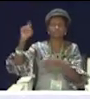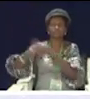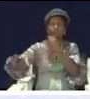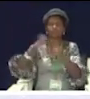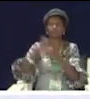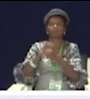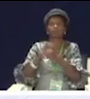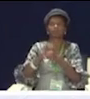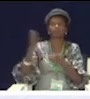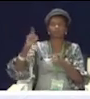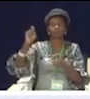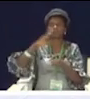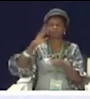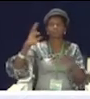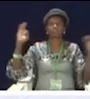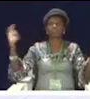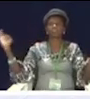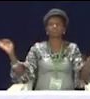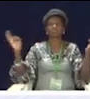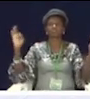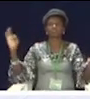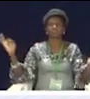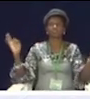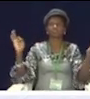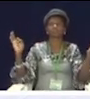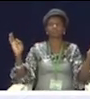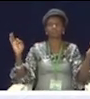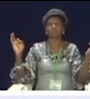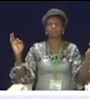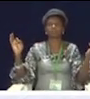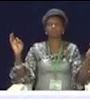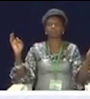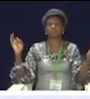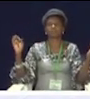He said, there must be a feast of the unleavened bread.